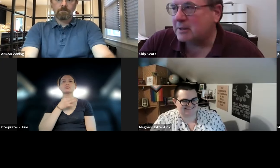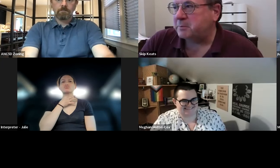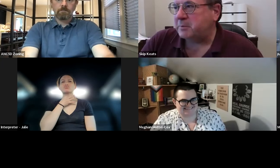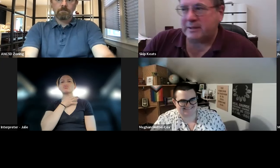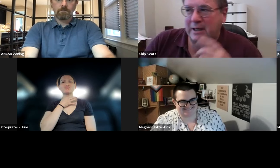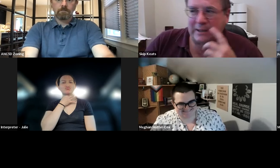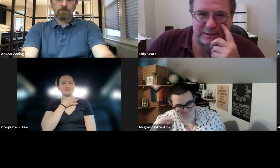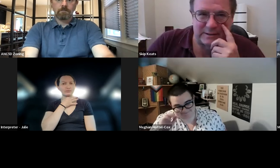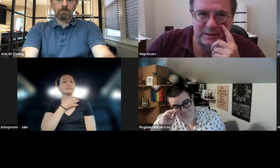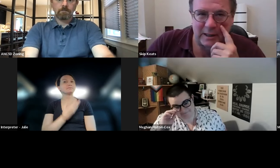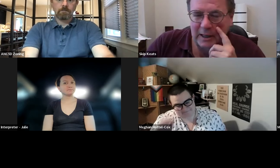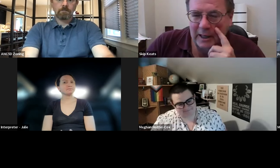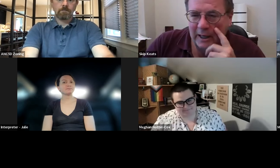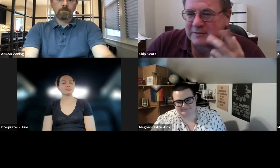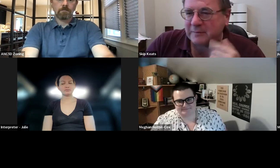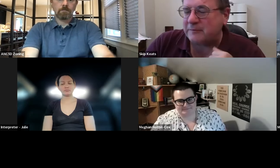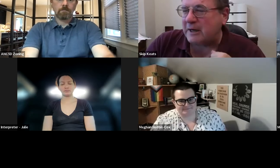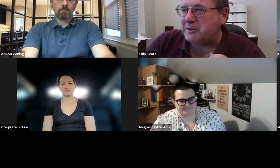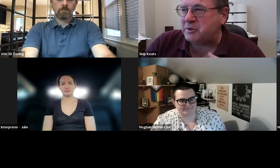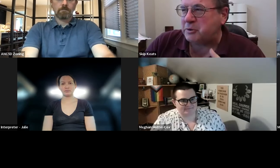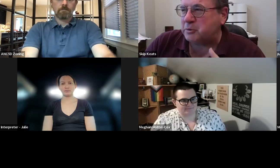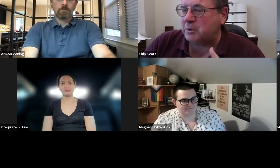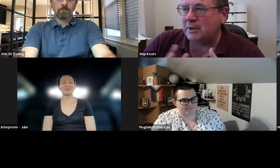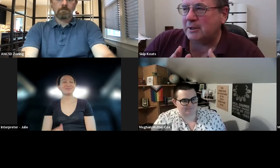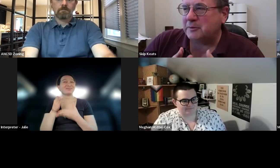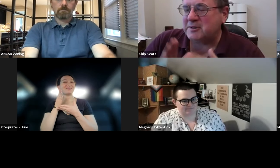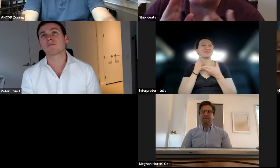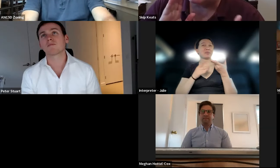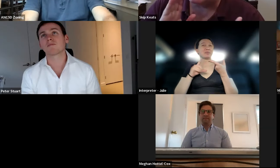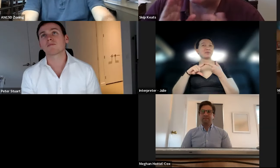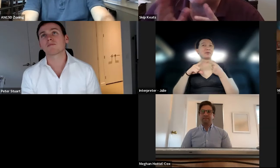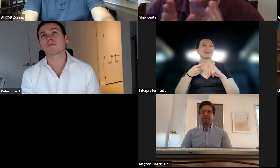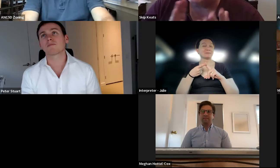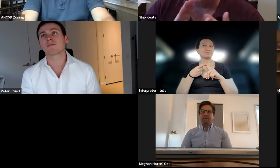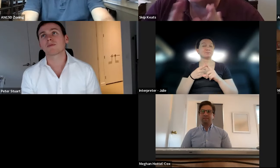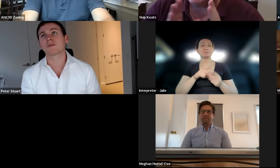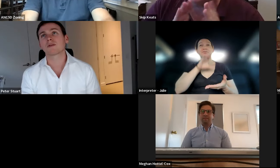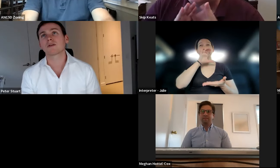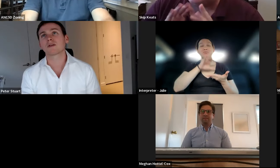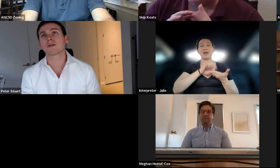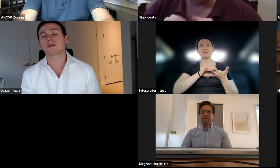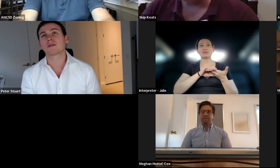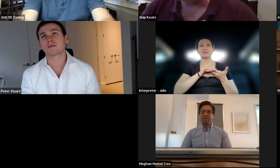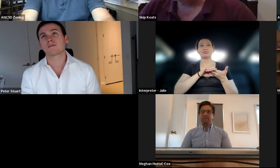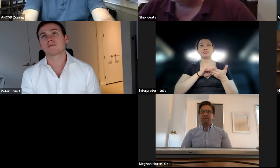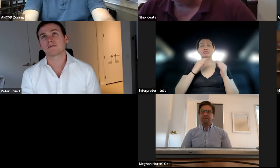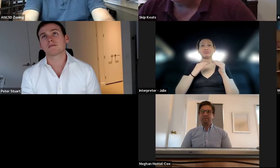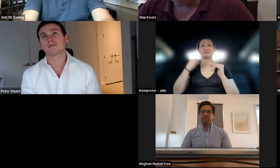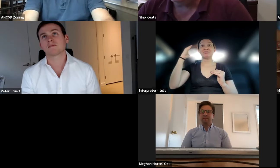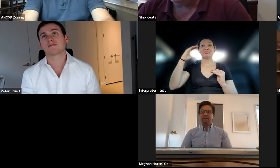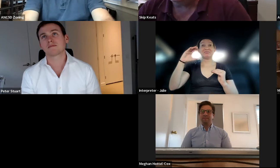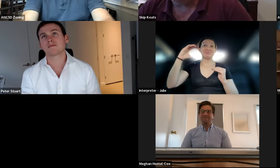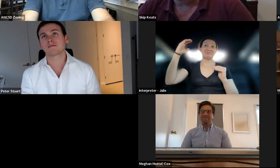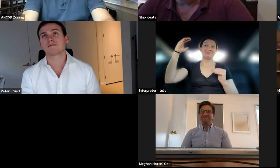curious because I have some friends who the spouse differential's 10, 15 years.